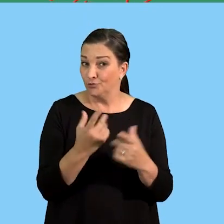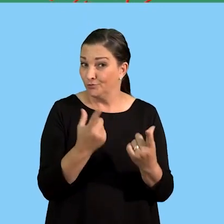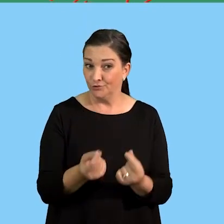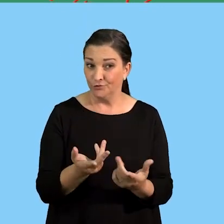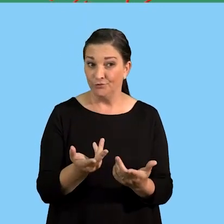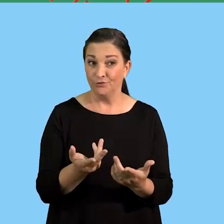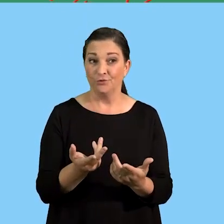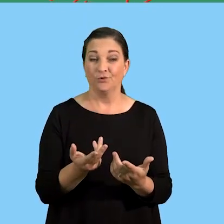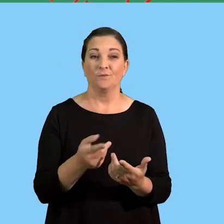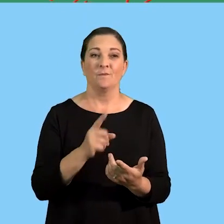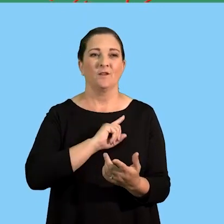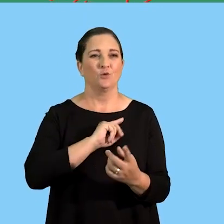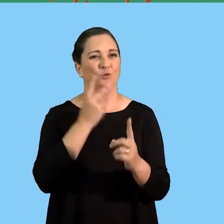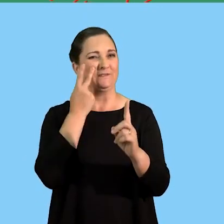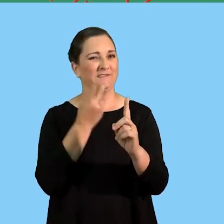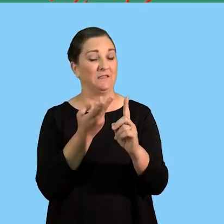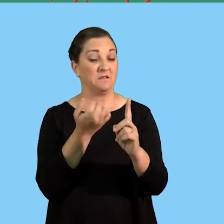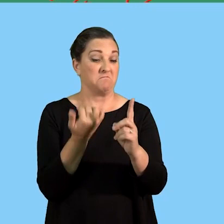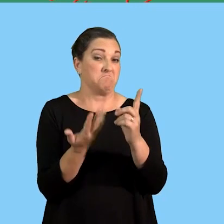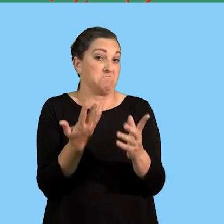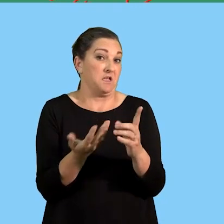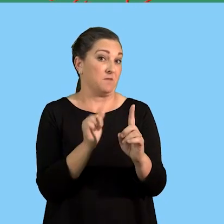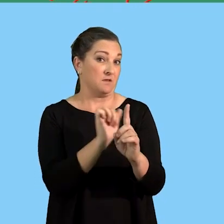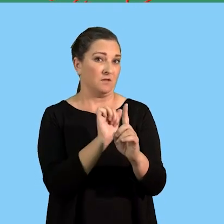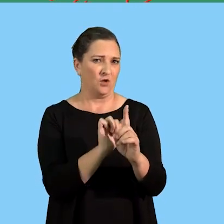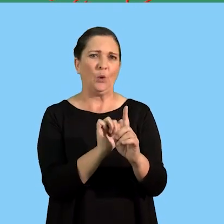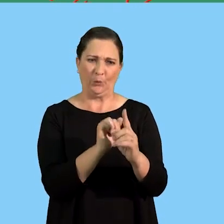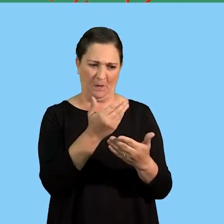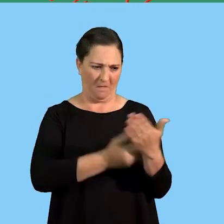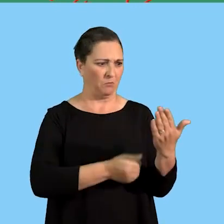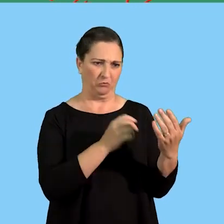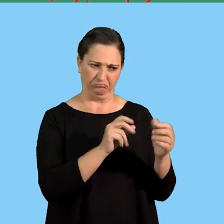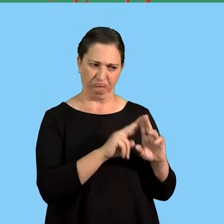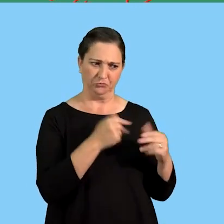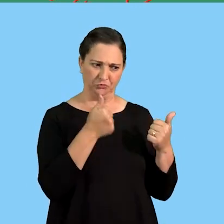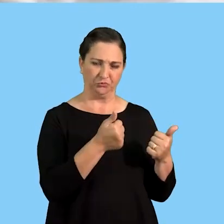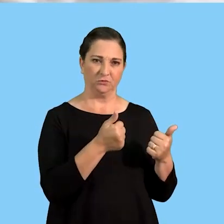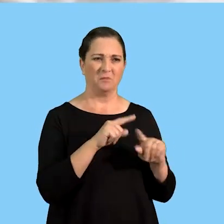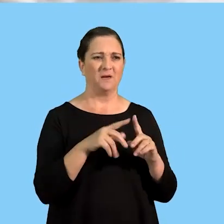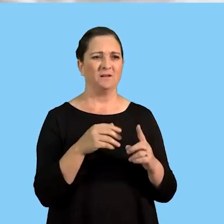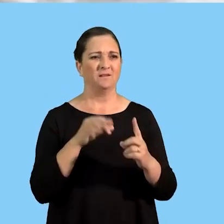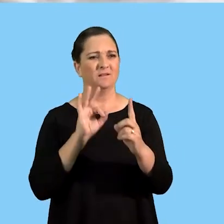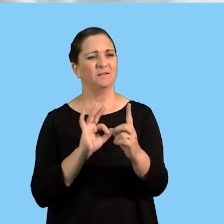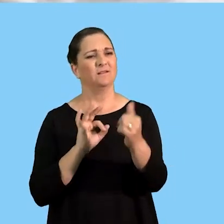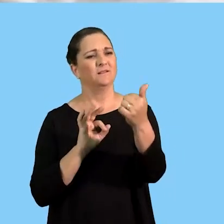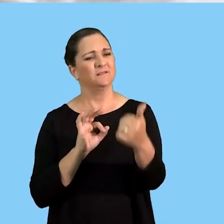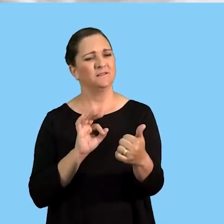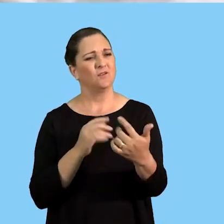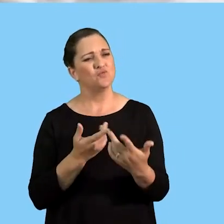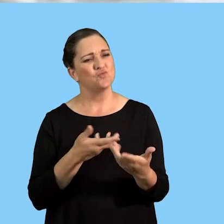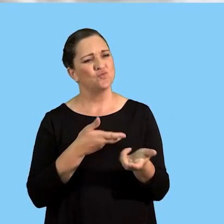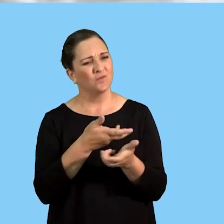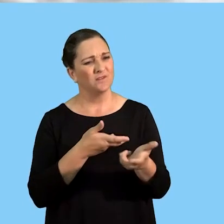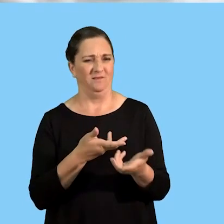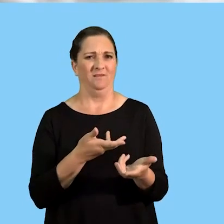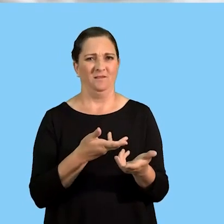organization or a business. Now, it might happen that a candidate has very good records on paper, but when you get to